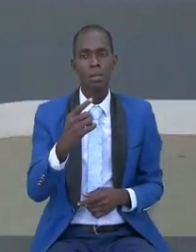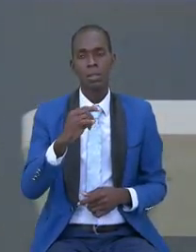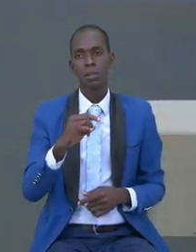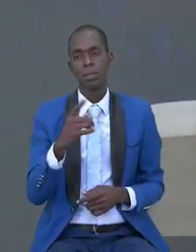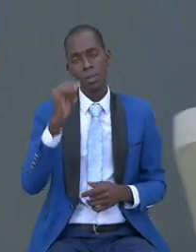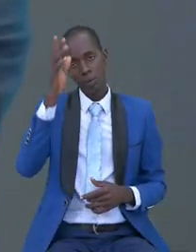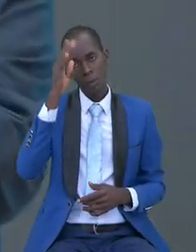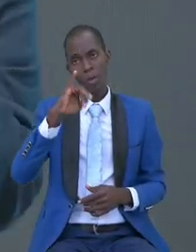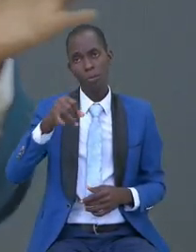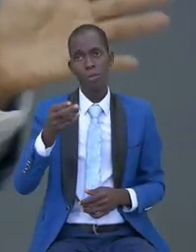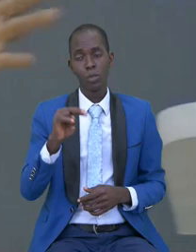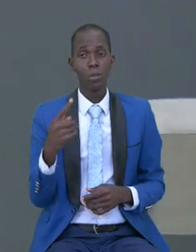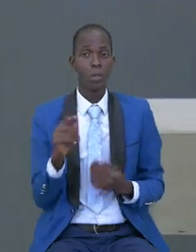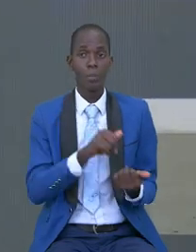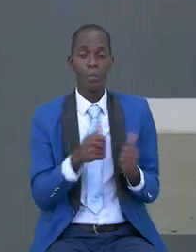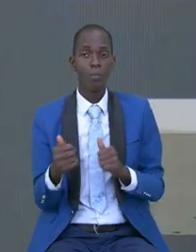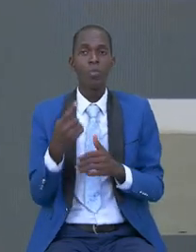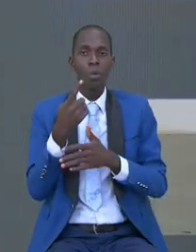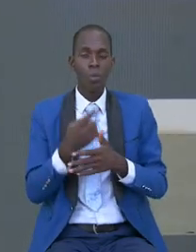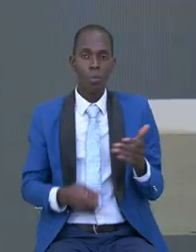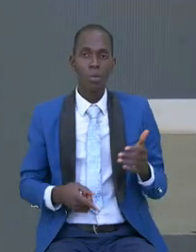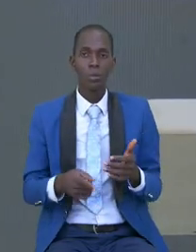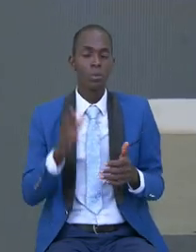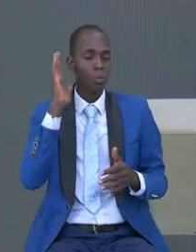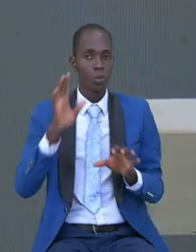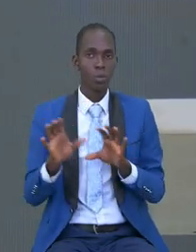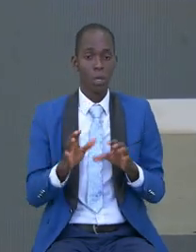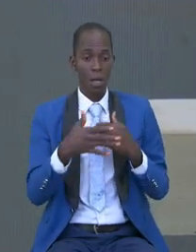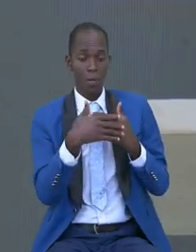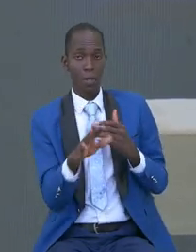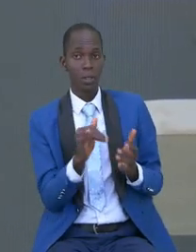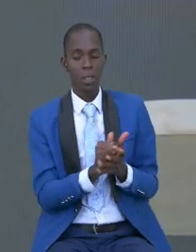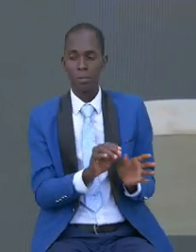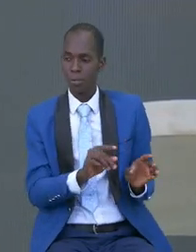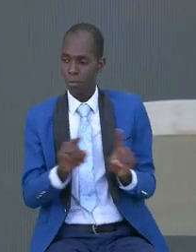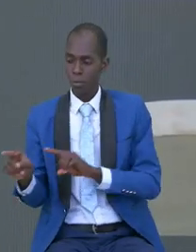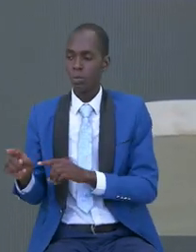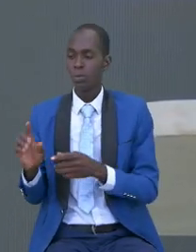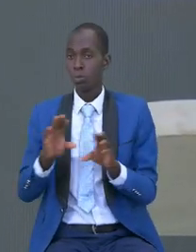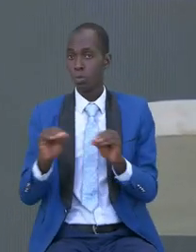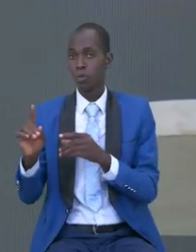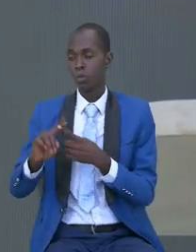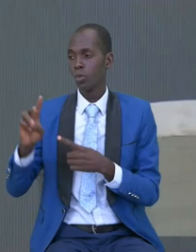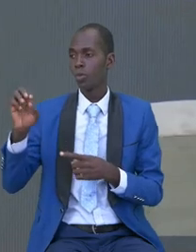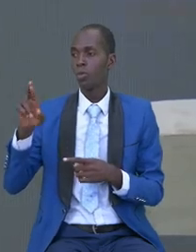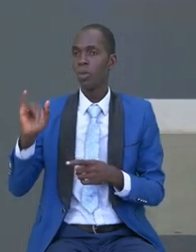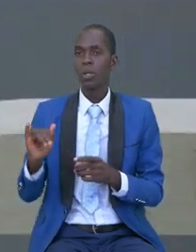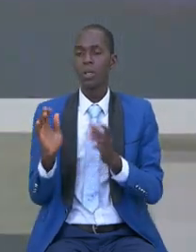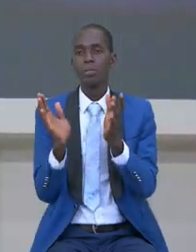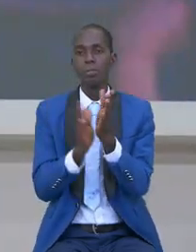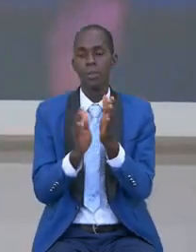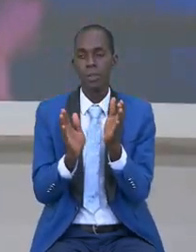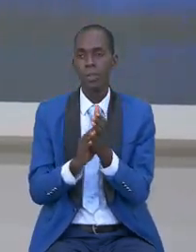will do. After that, he came to Mary. Hail Mary, blessed of all